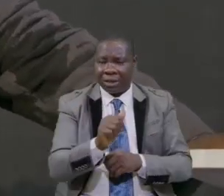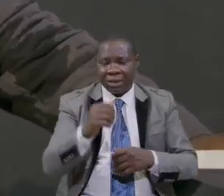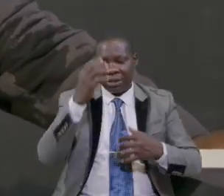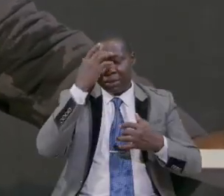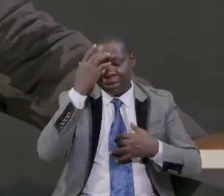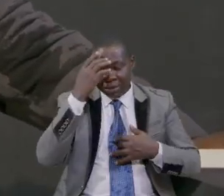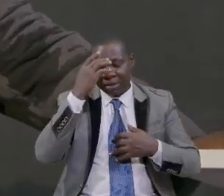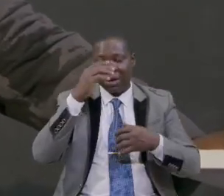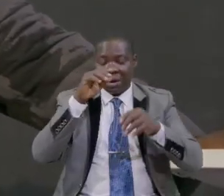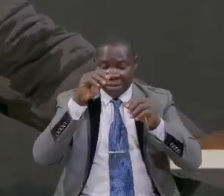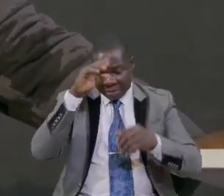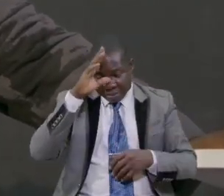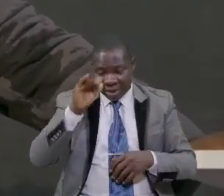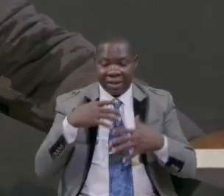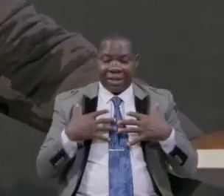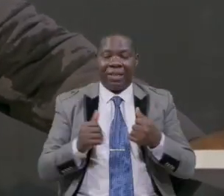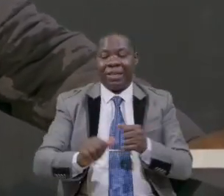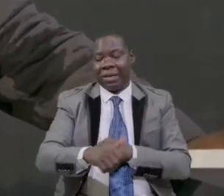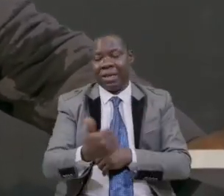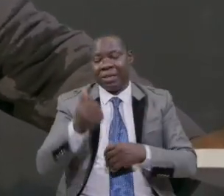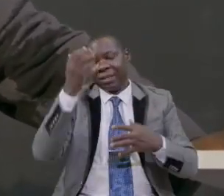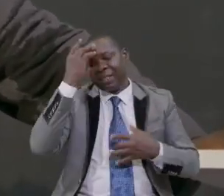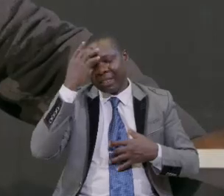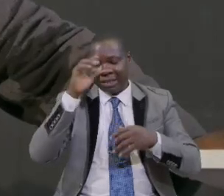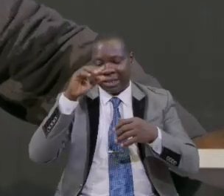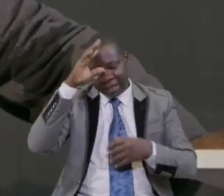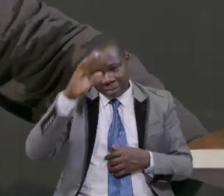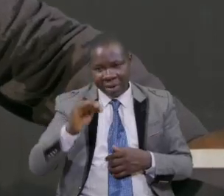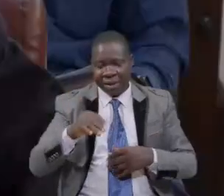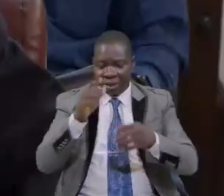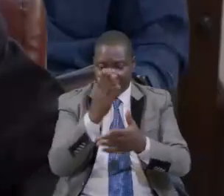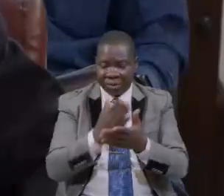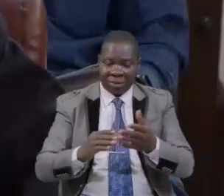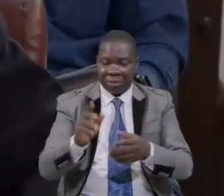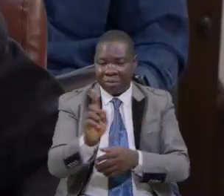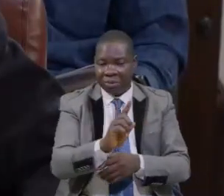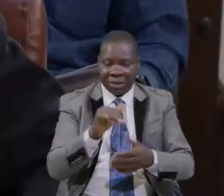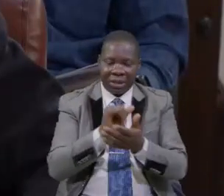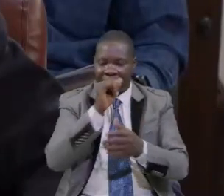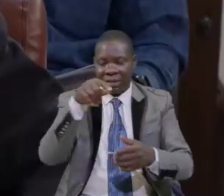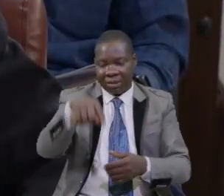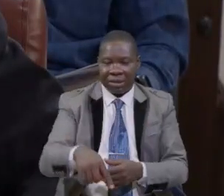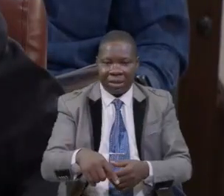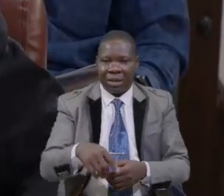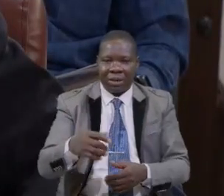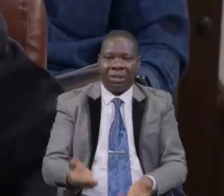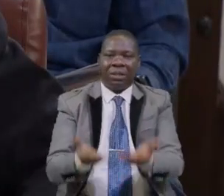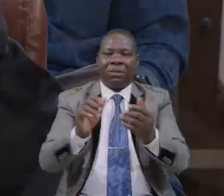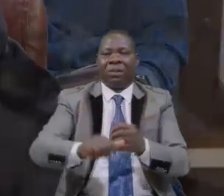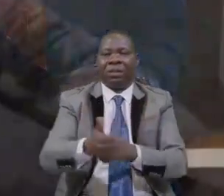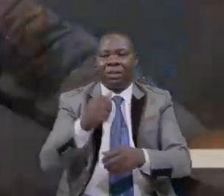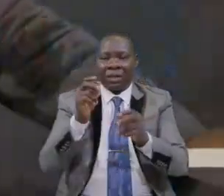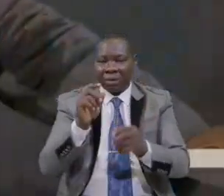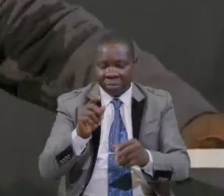man that was down? No, I wasn't down. My stomach